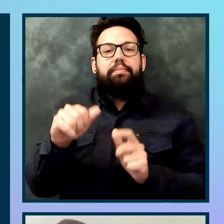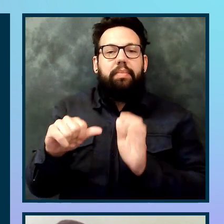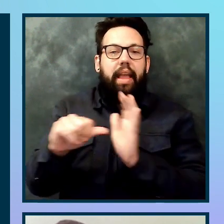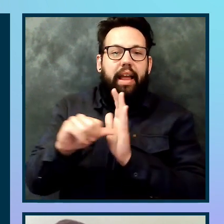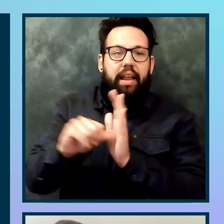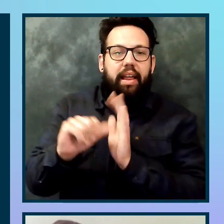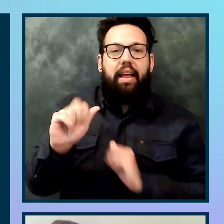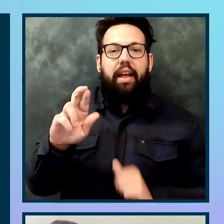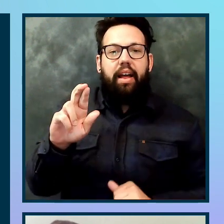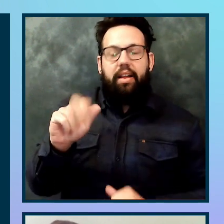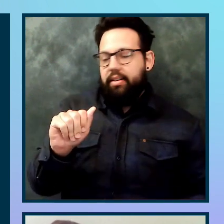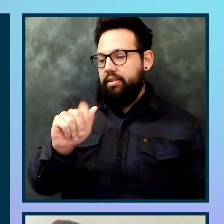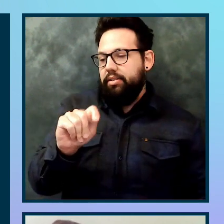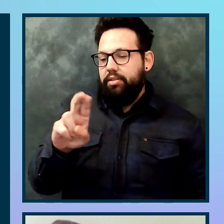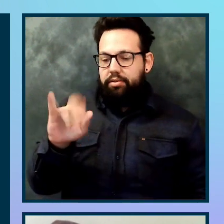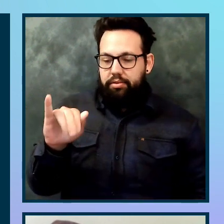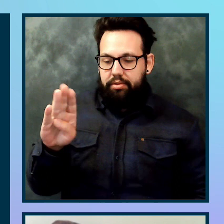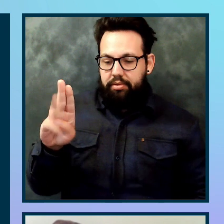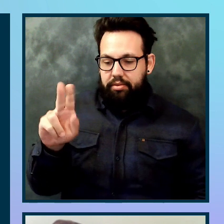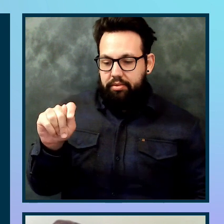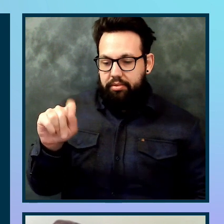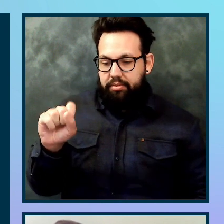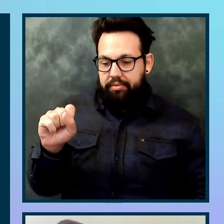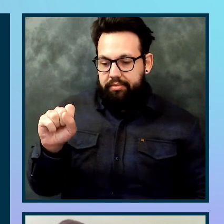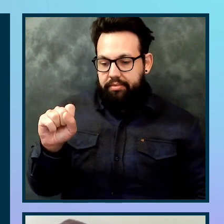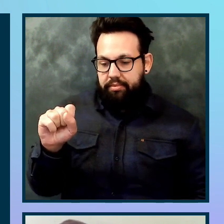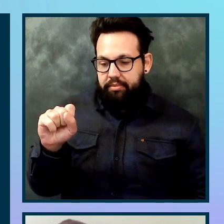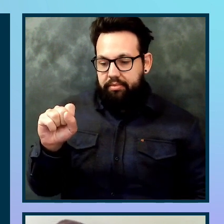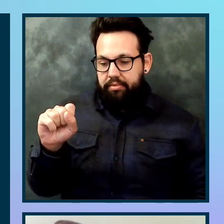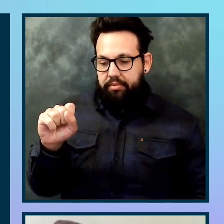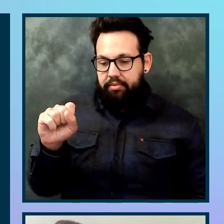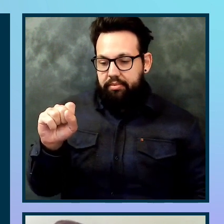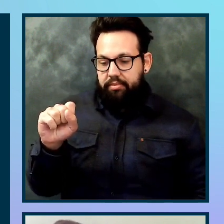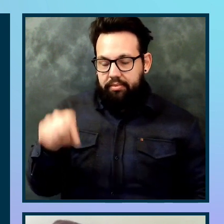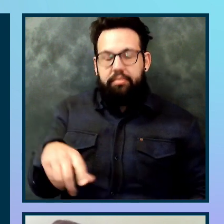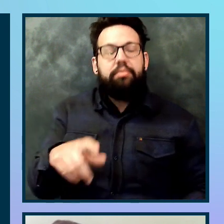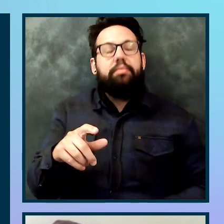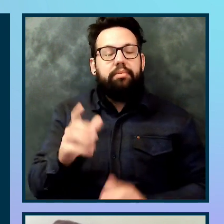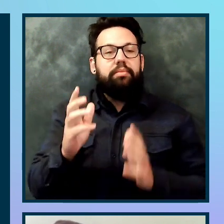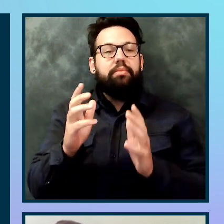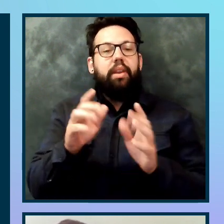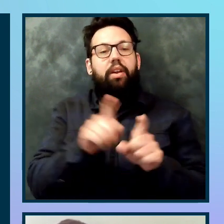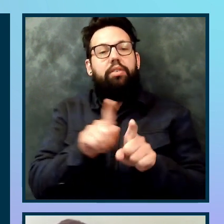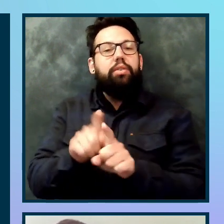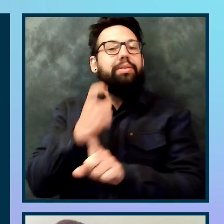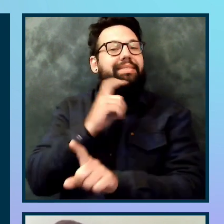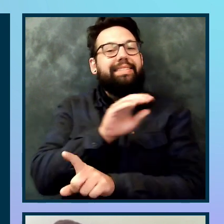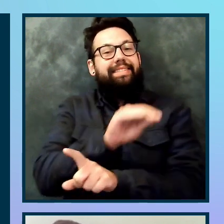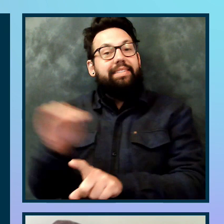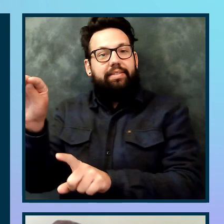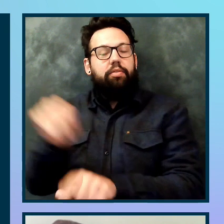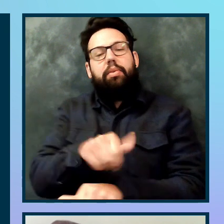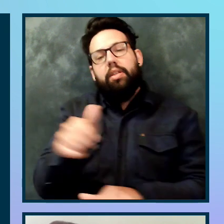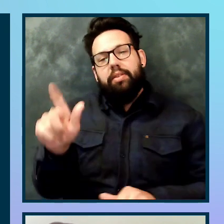The next part that we'll talk about is the file drop zone, which is an existing component that we just brought in from another library. And the file